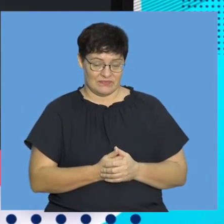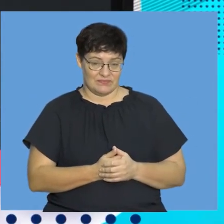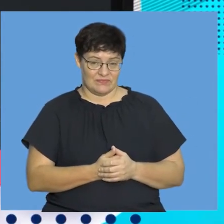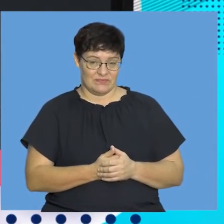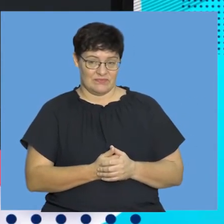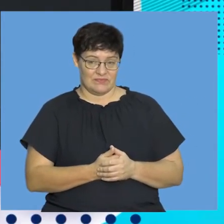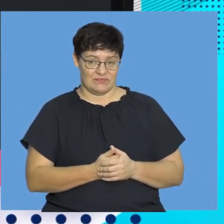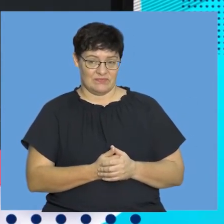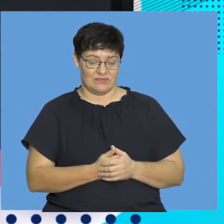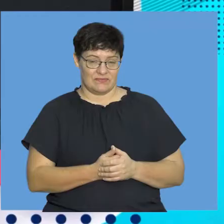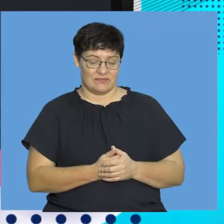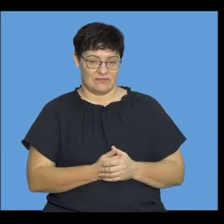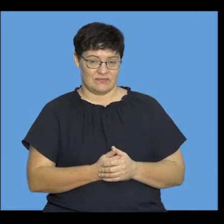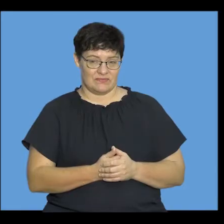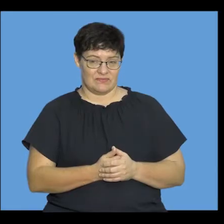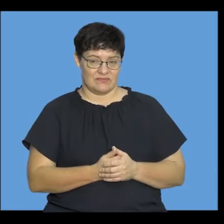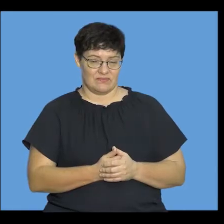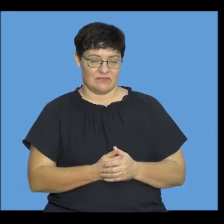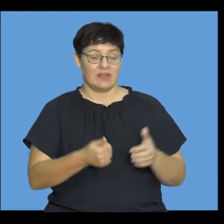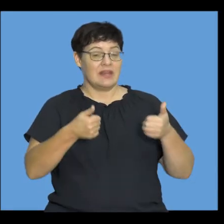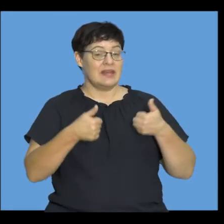of cash.